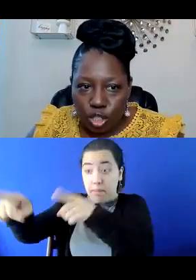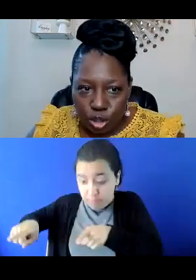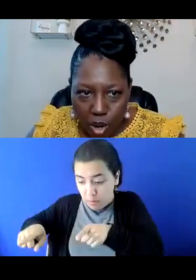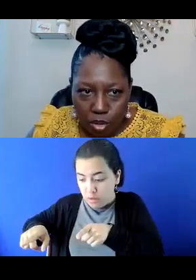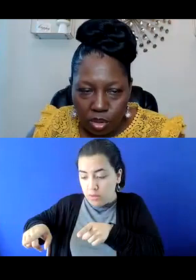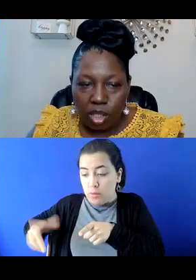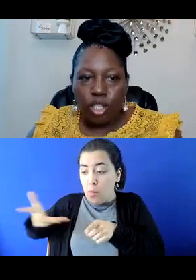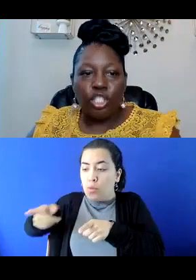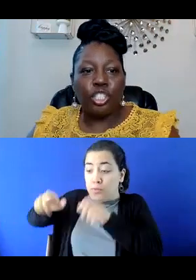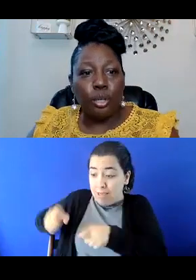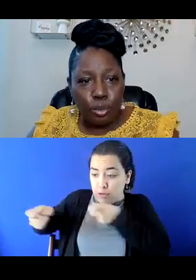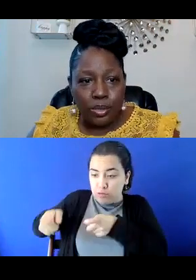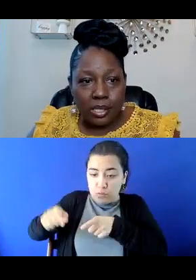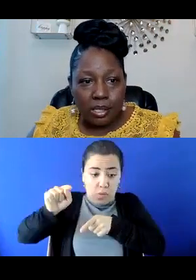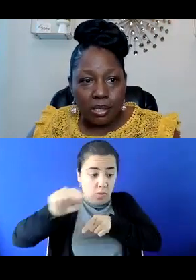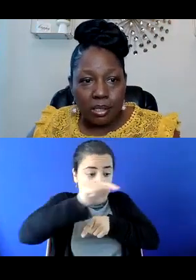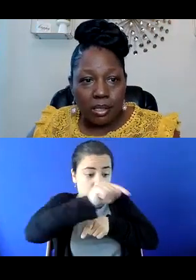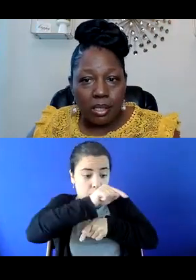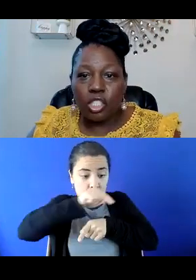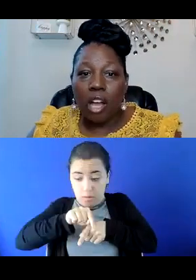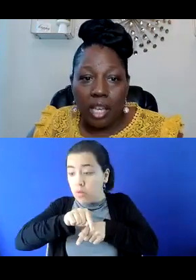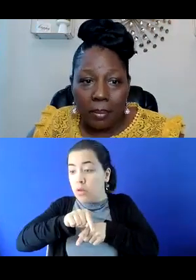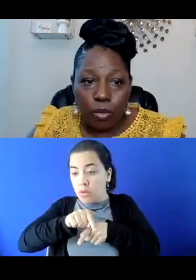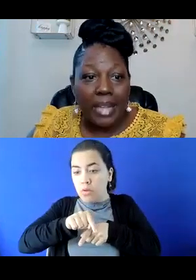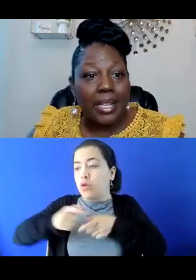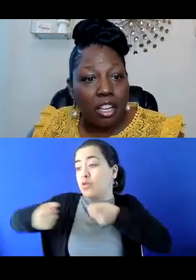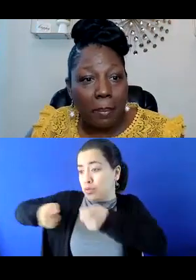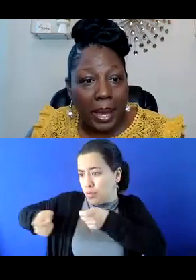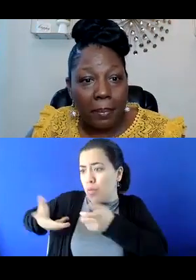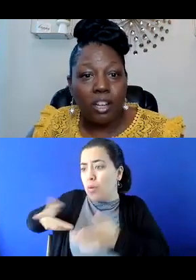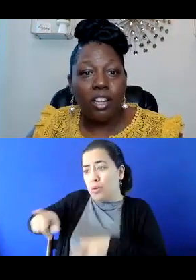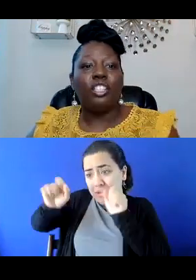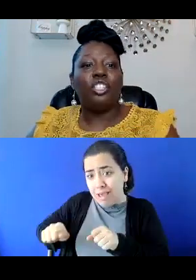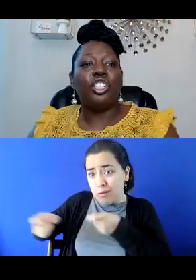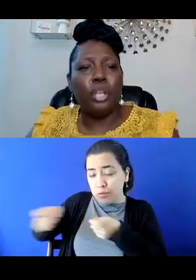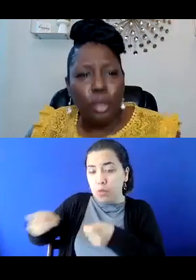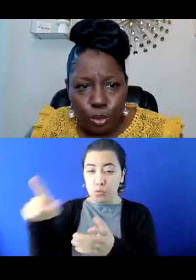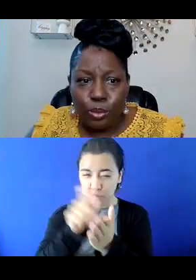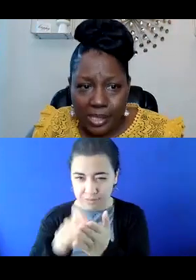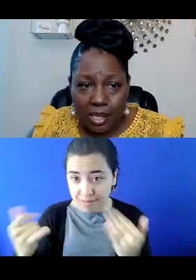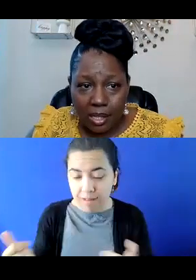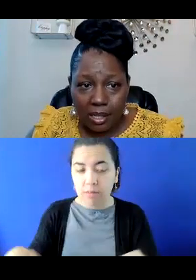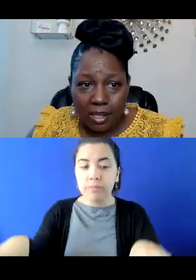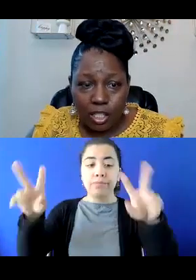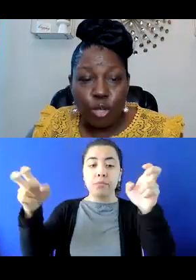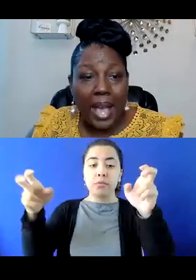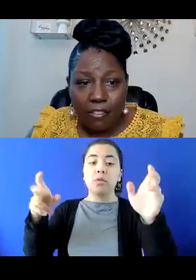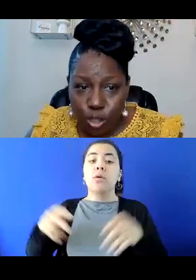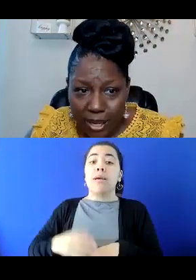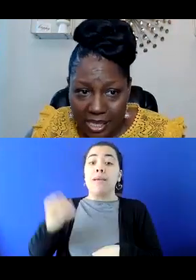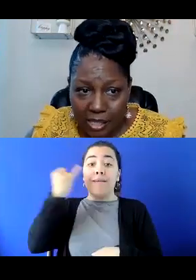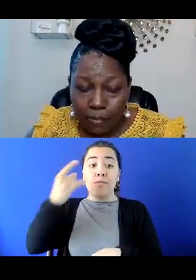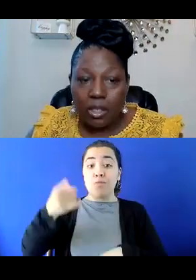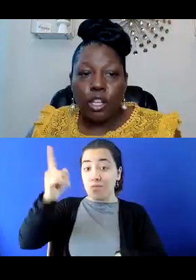cannot control, choose. Did y'all hear me? Write that on your paper. Choose. You